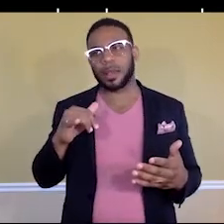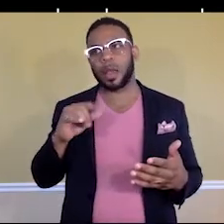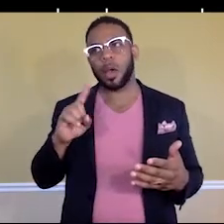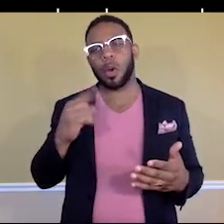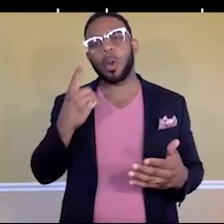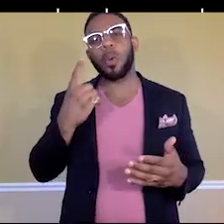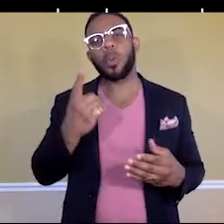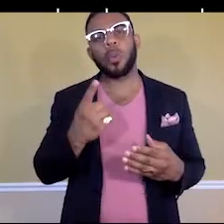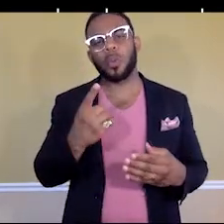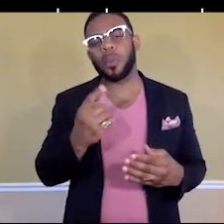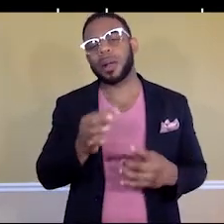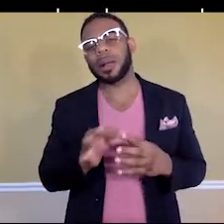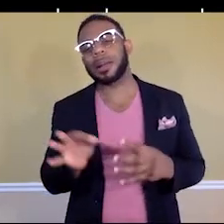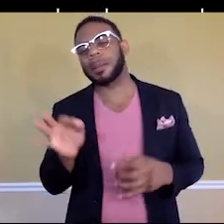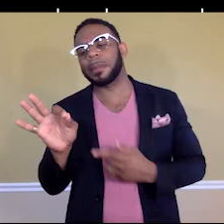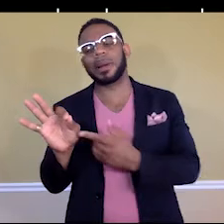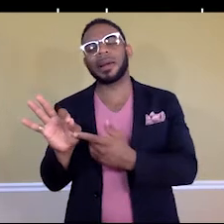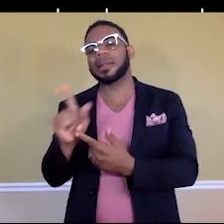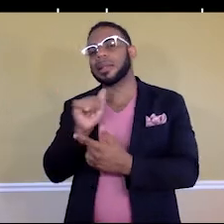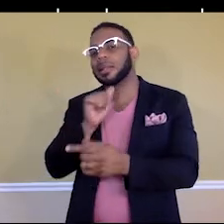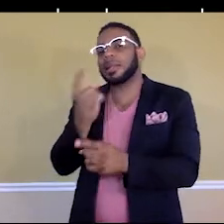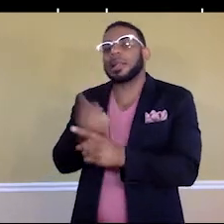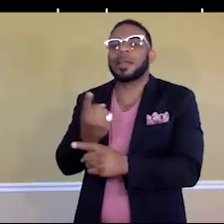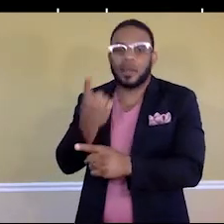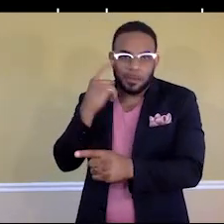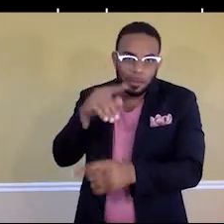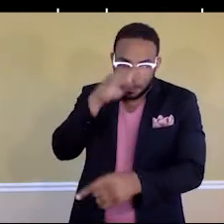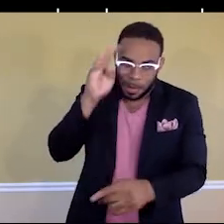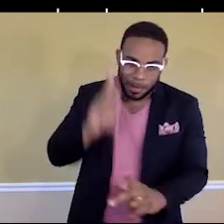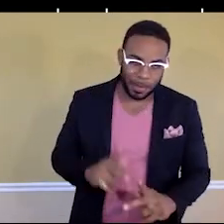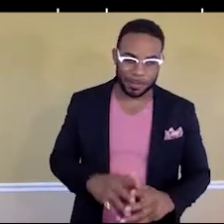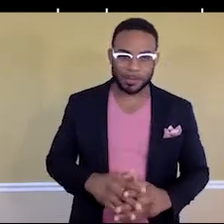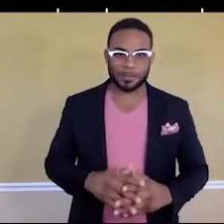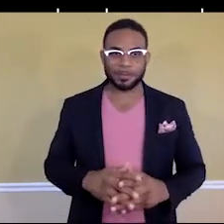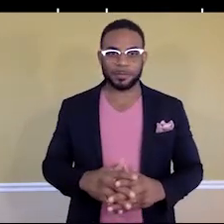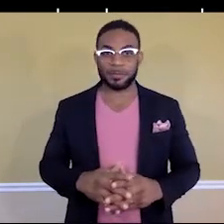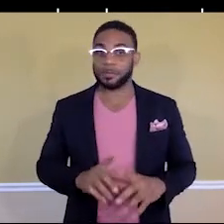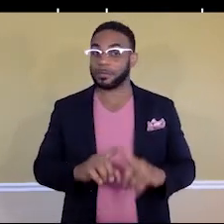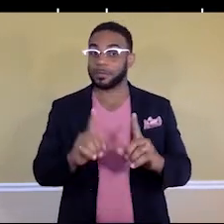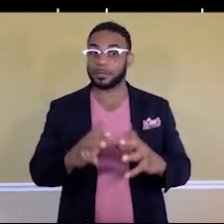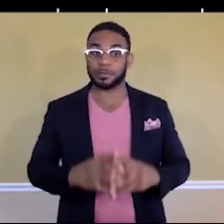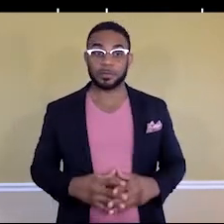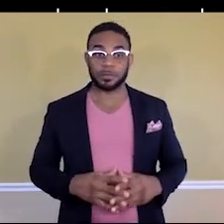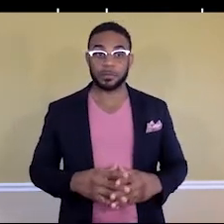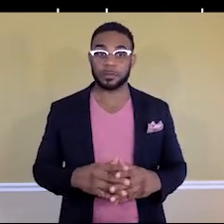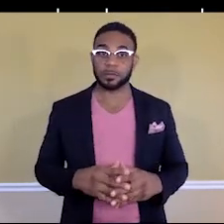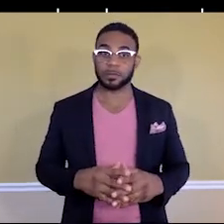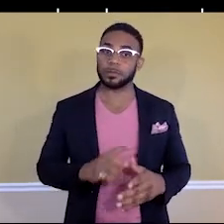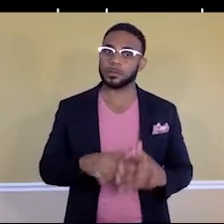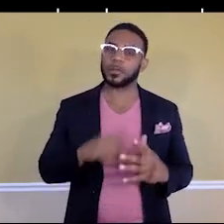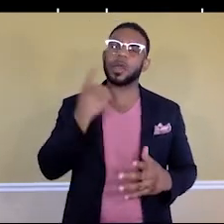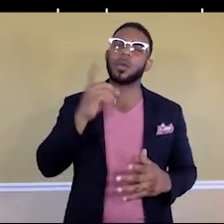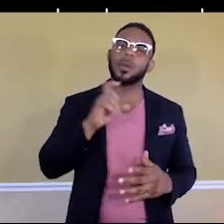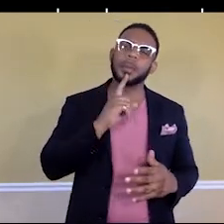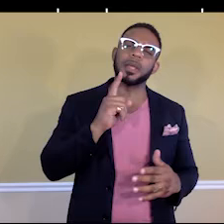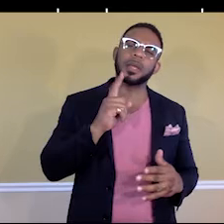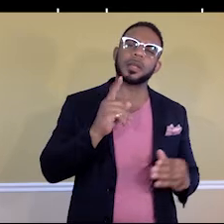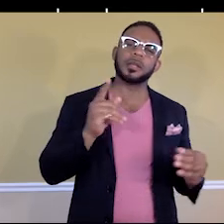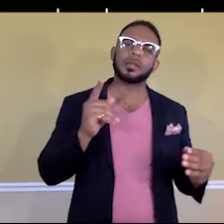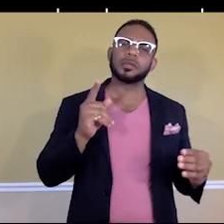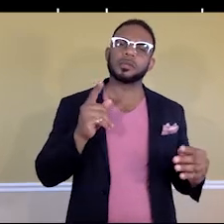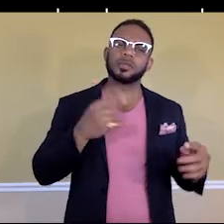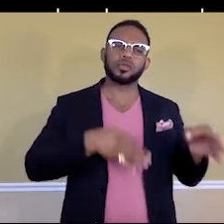only one sliver of it is that it's inaccurate for Black people, but there's always going to be a